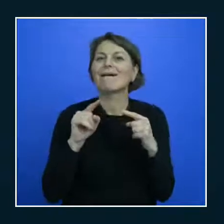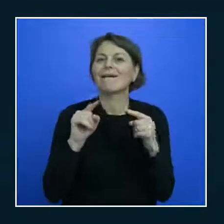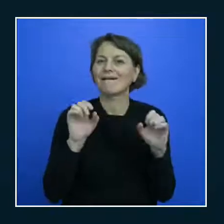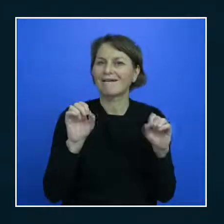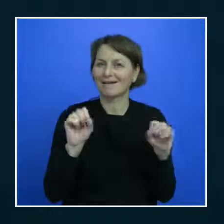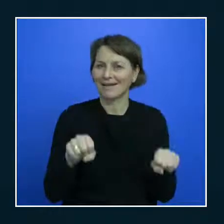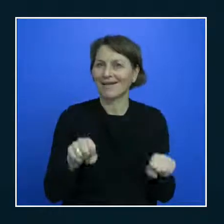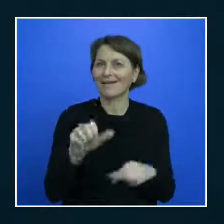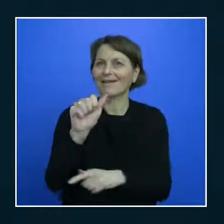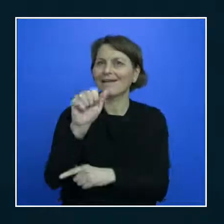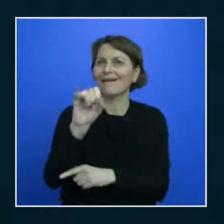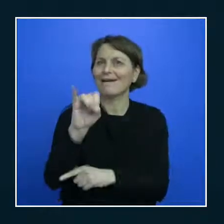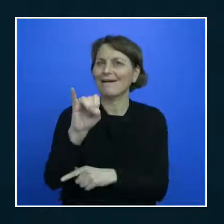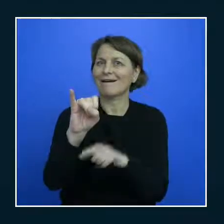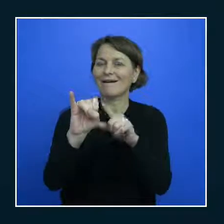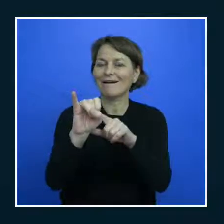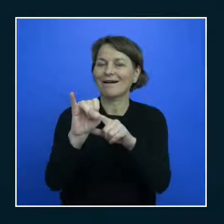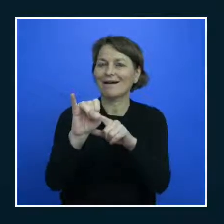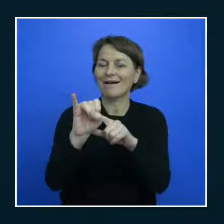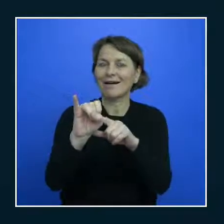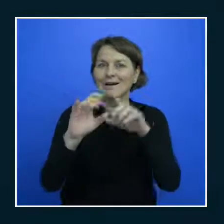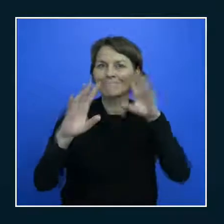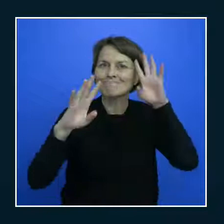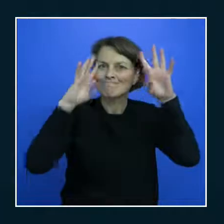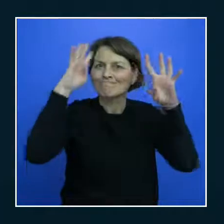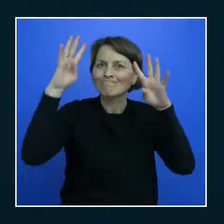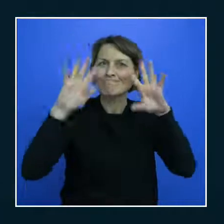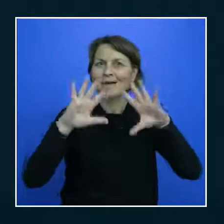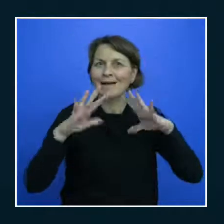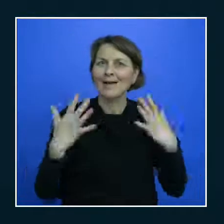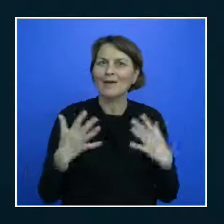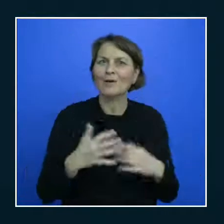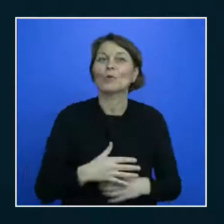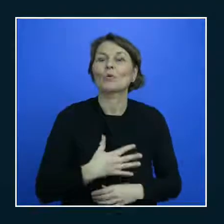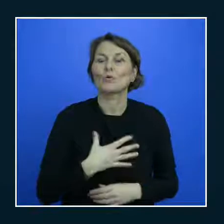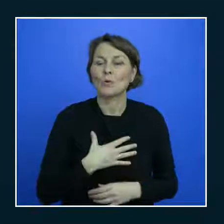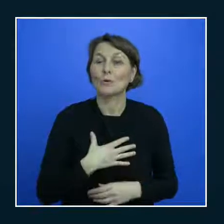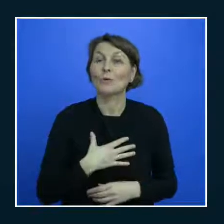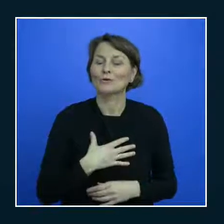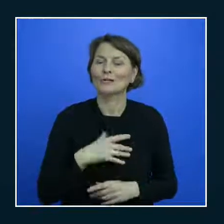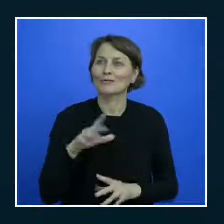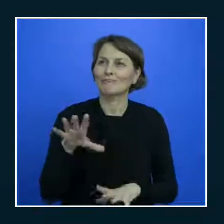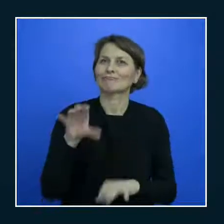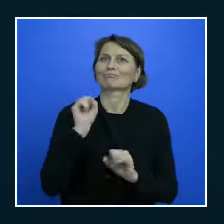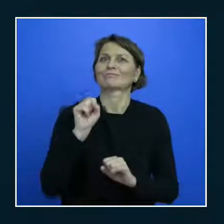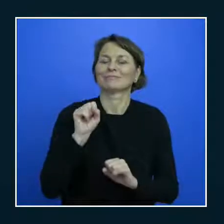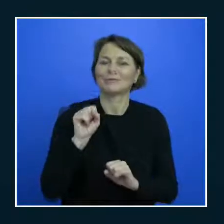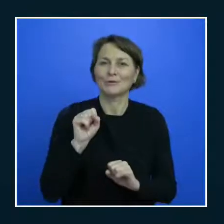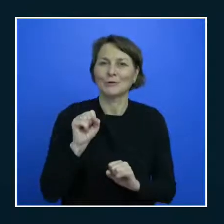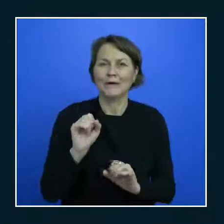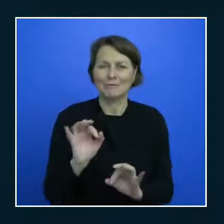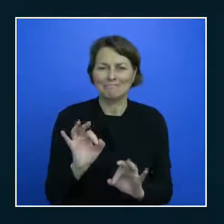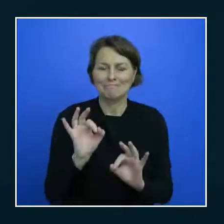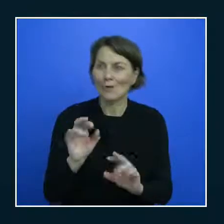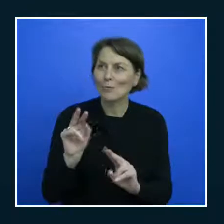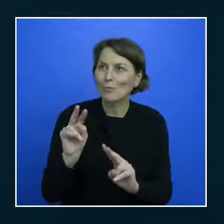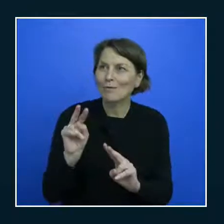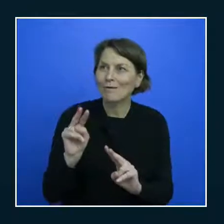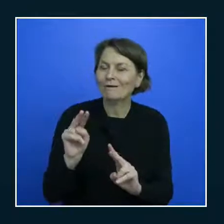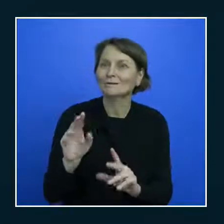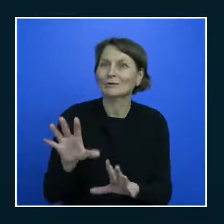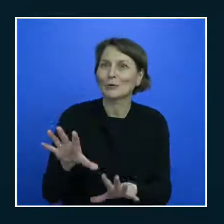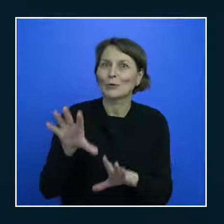AI and where we are innovating. So that was my takeaway. Put it in your backpack. Watch it. It was really